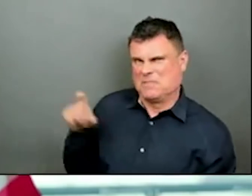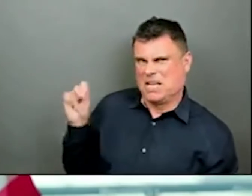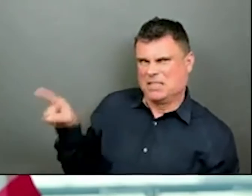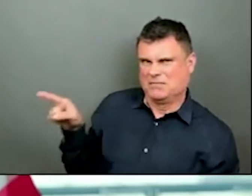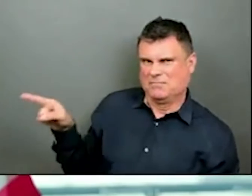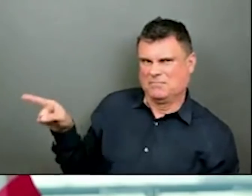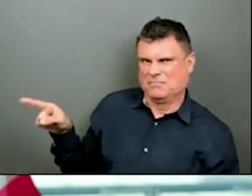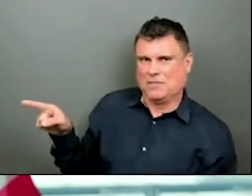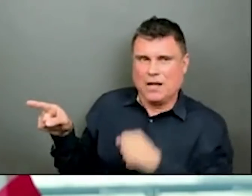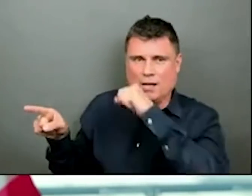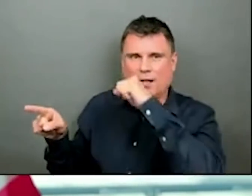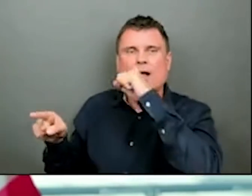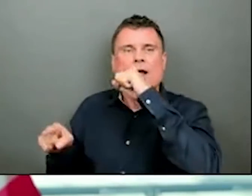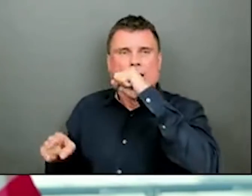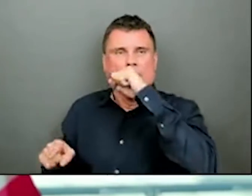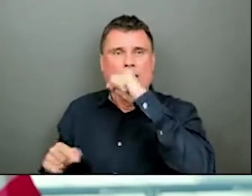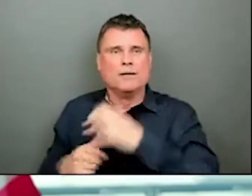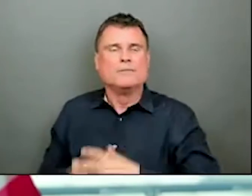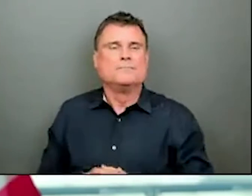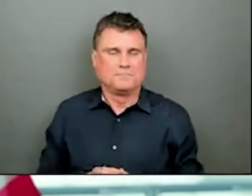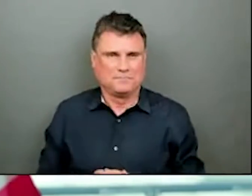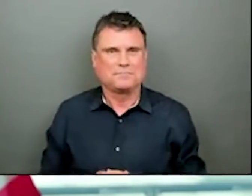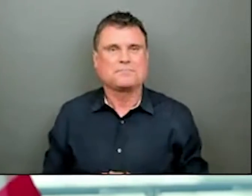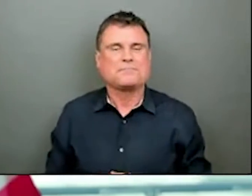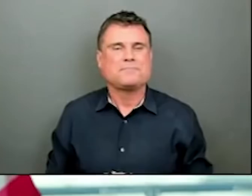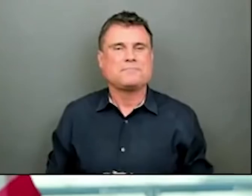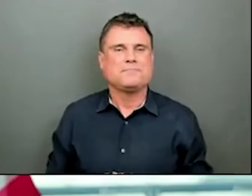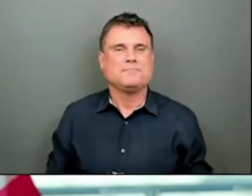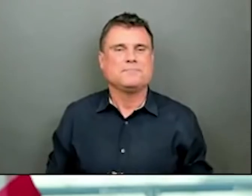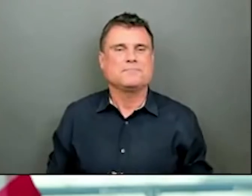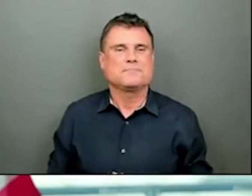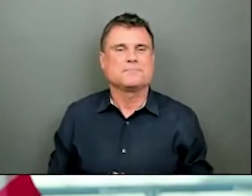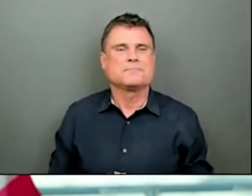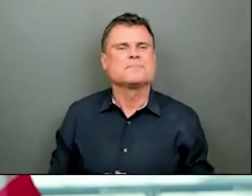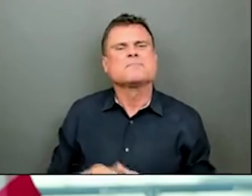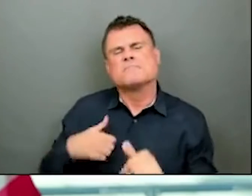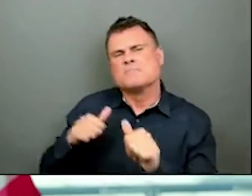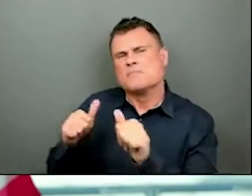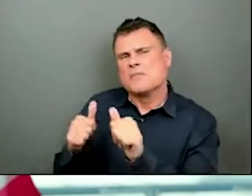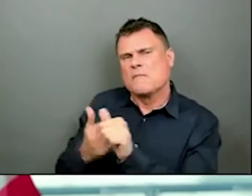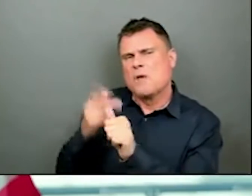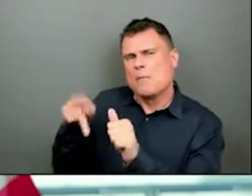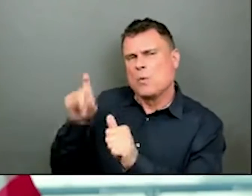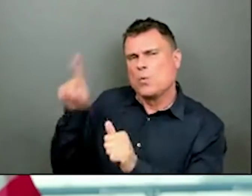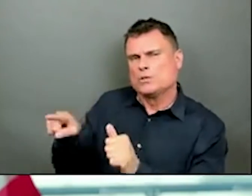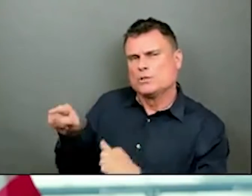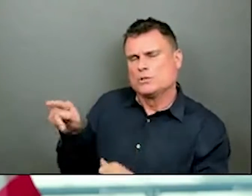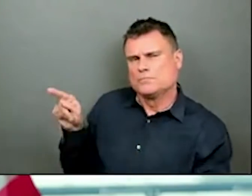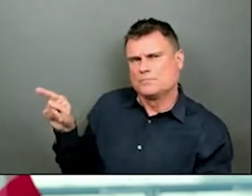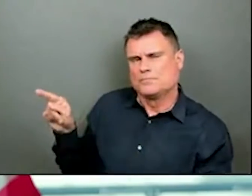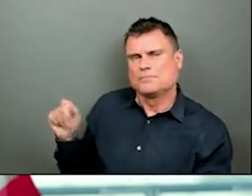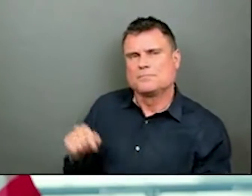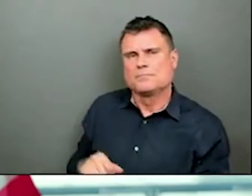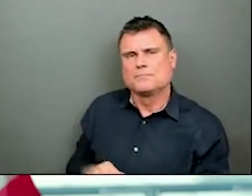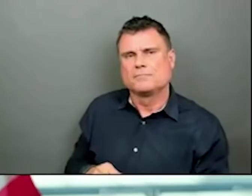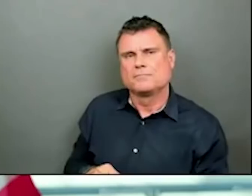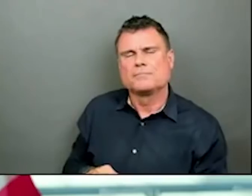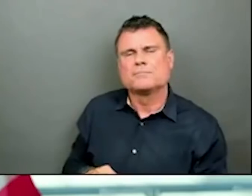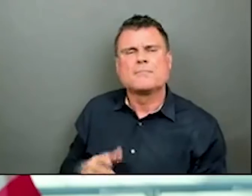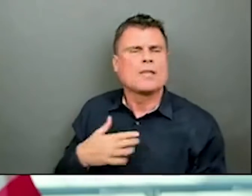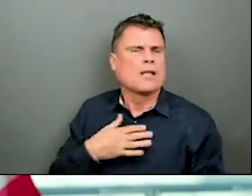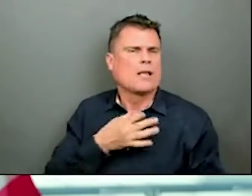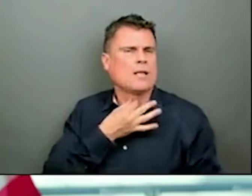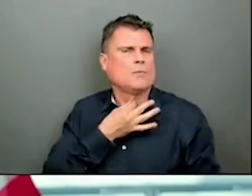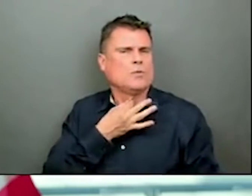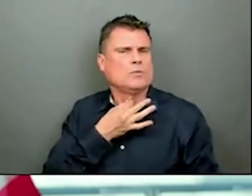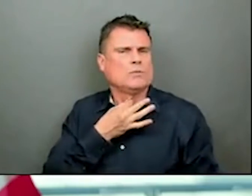Henry, you might want to answer this question. But I'm going to follow up on something that Richard asked first about some clarity on how